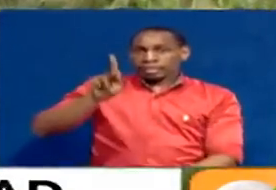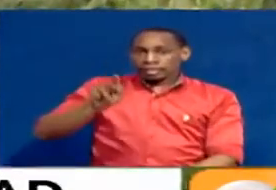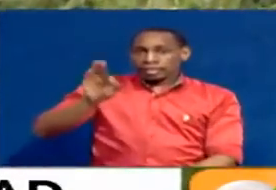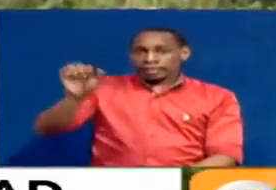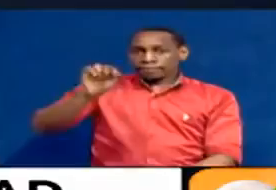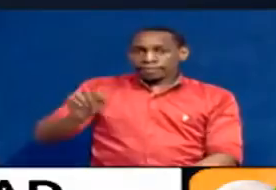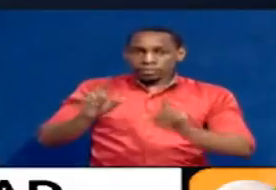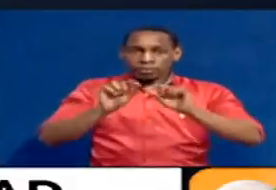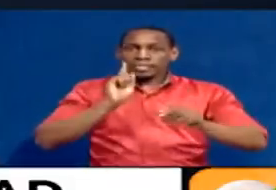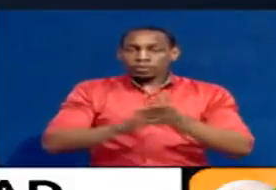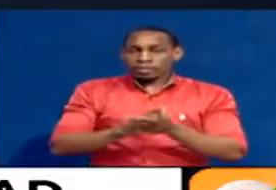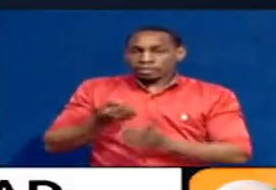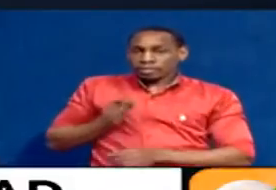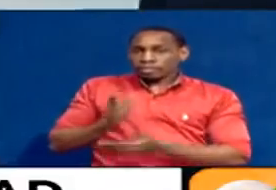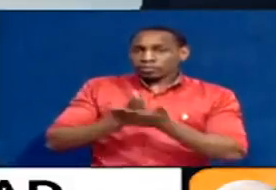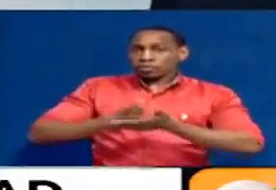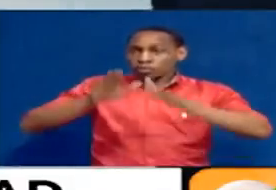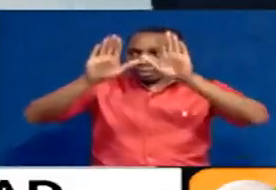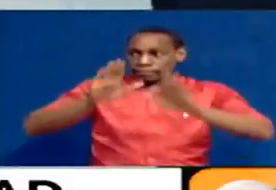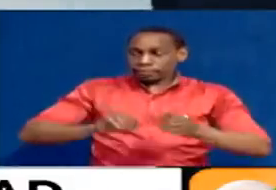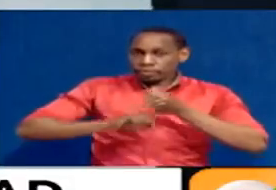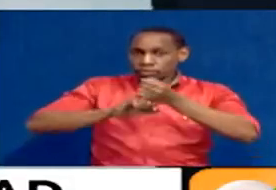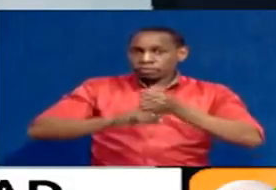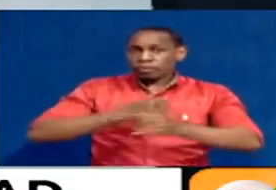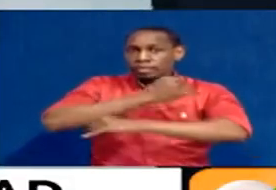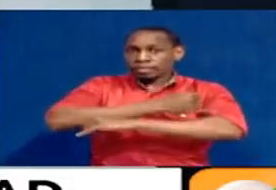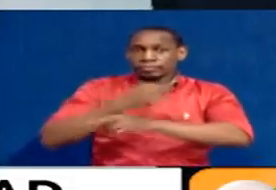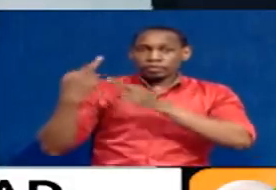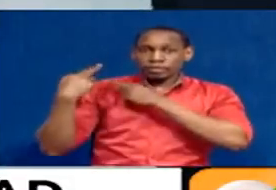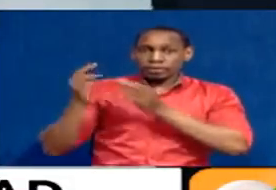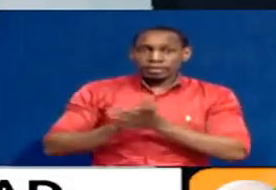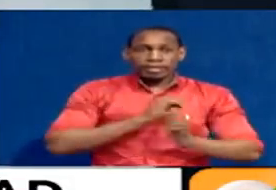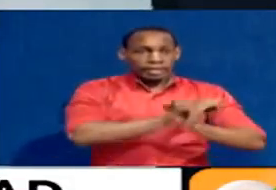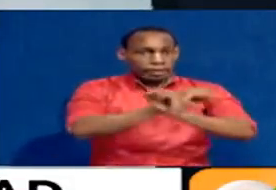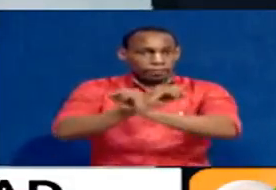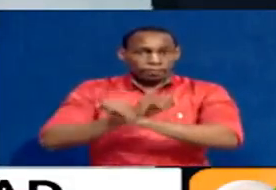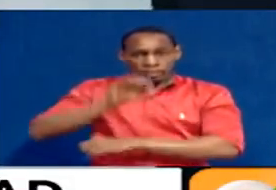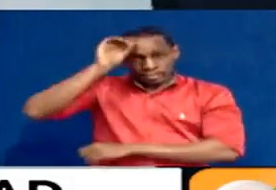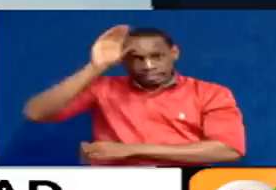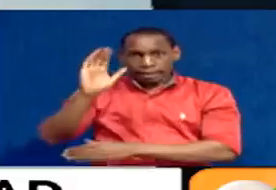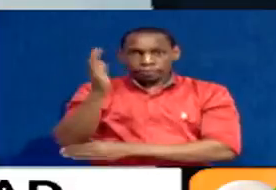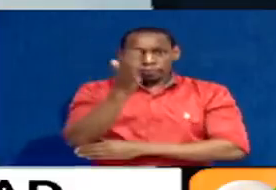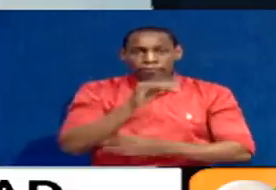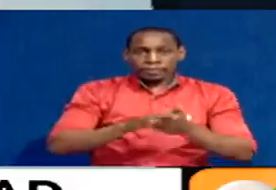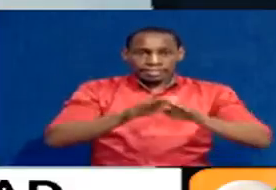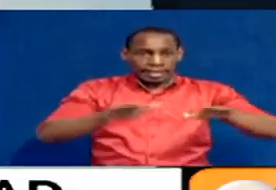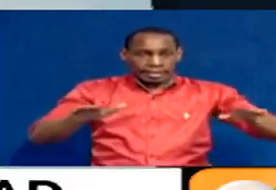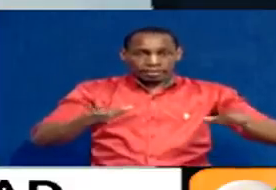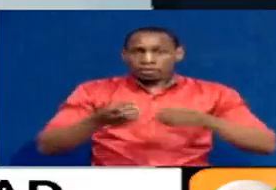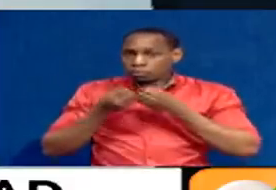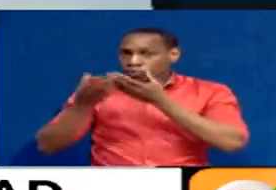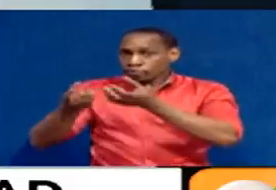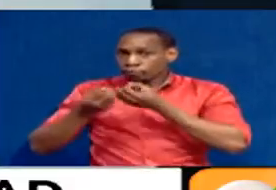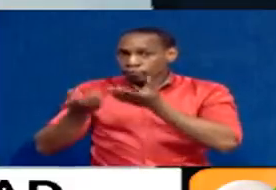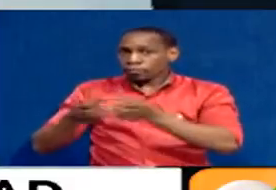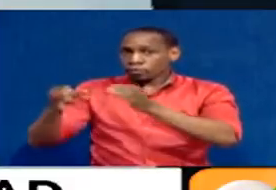statement, said Stutchburry was instrumental in supporting the institution's role of protecting the Kiambu Forest Reserve by notifying